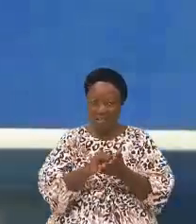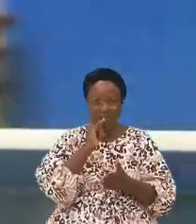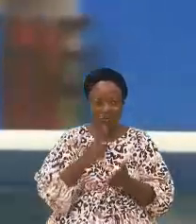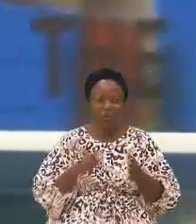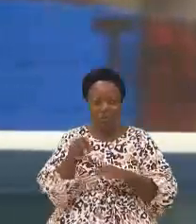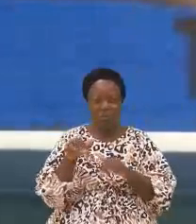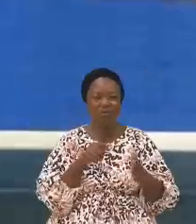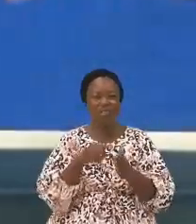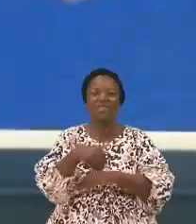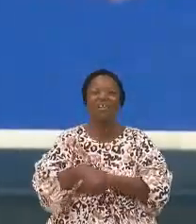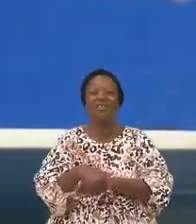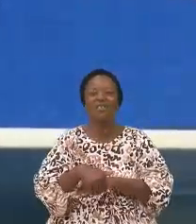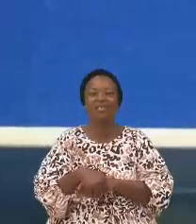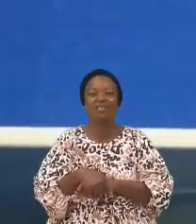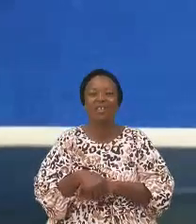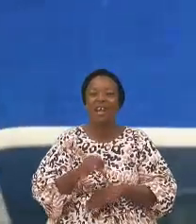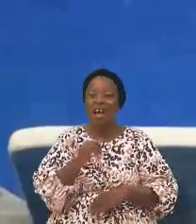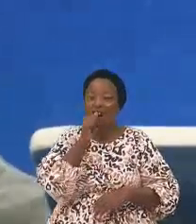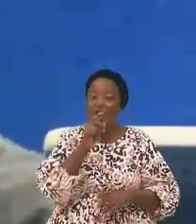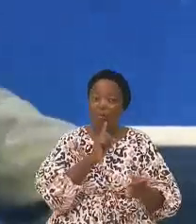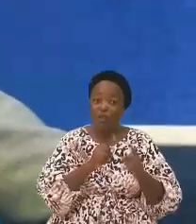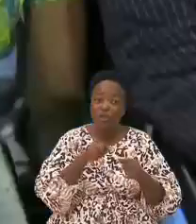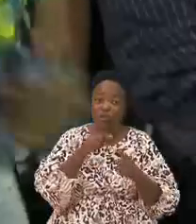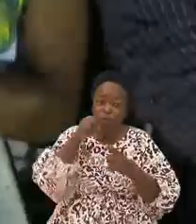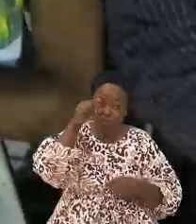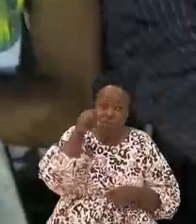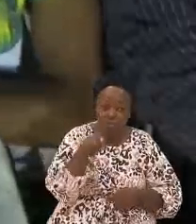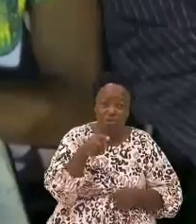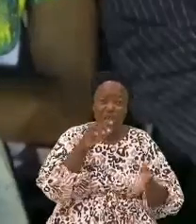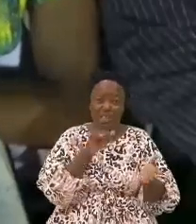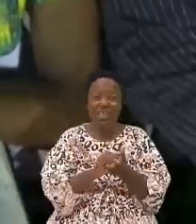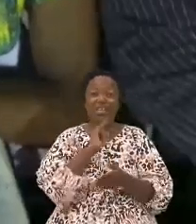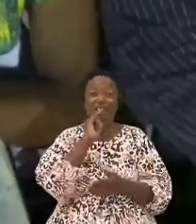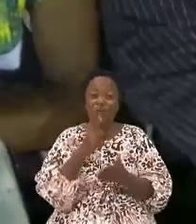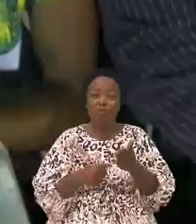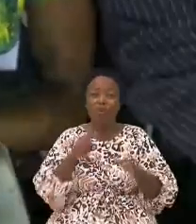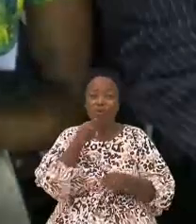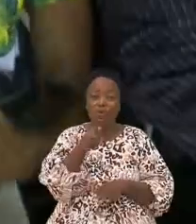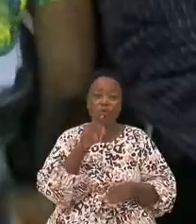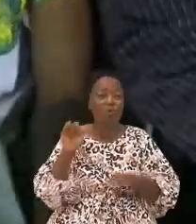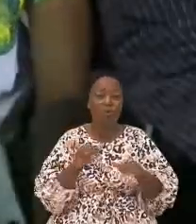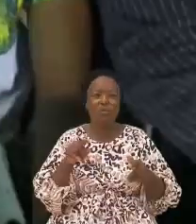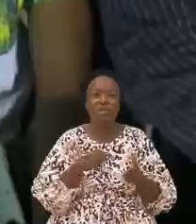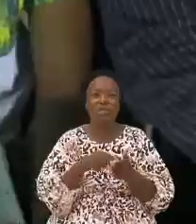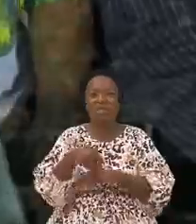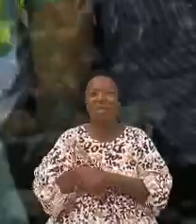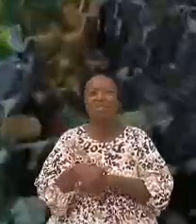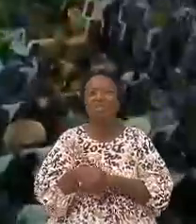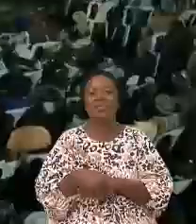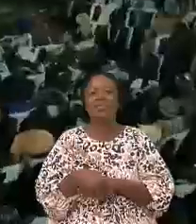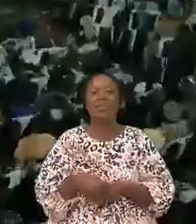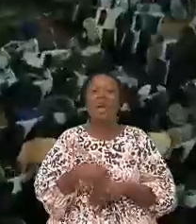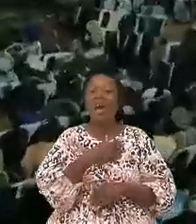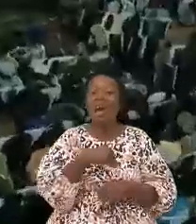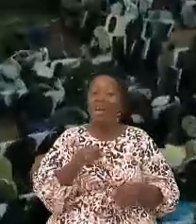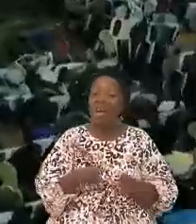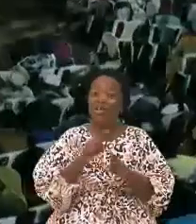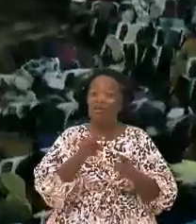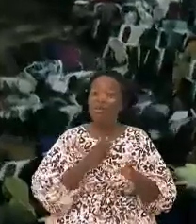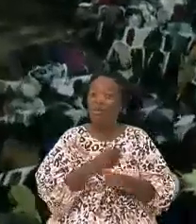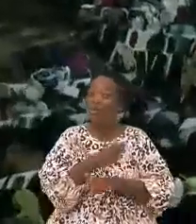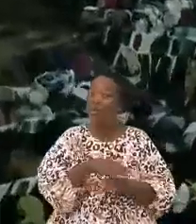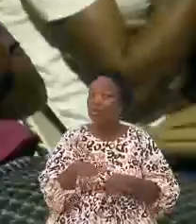over to Christ. That's what we are going to do tonight. I'm talking to you. I said, that is what